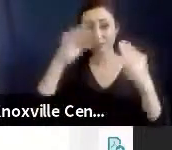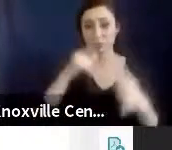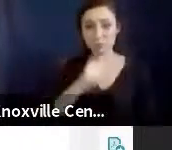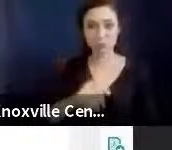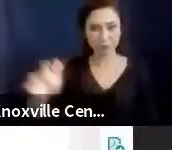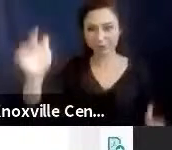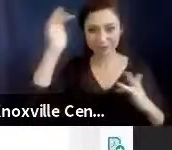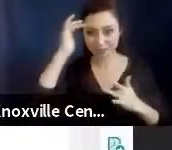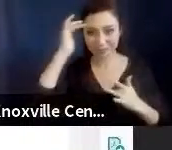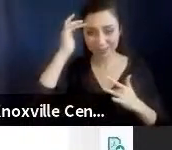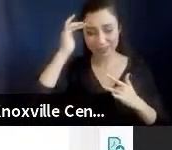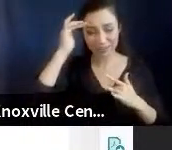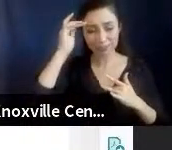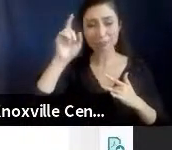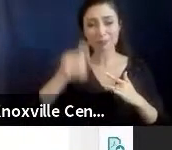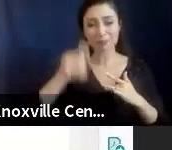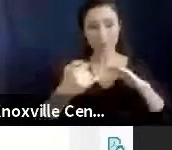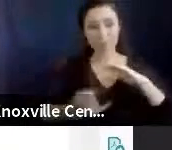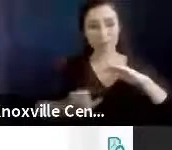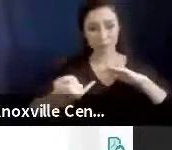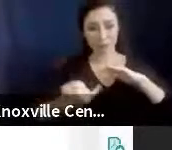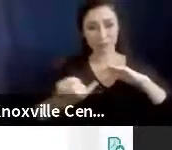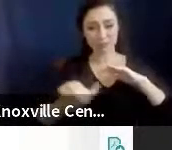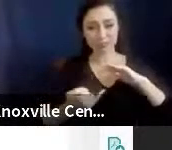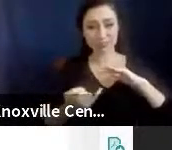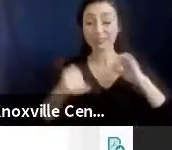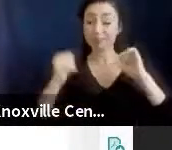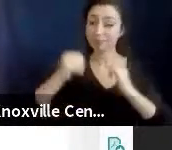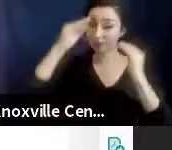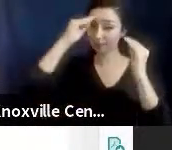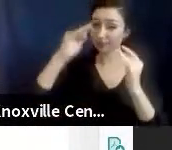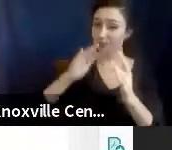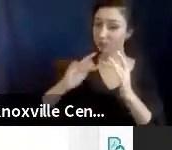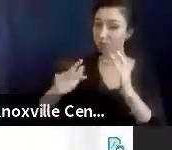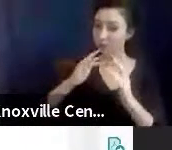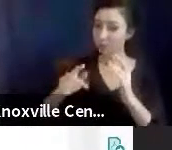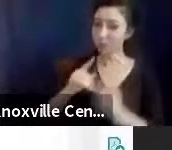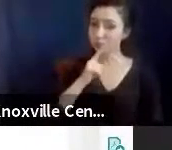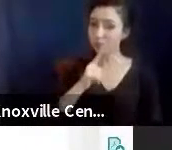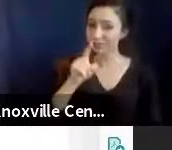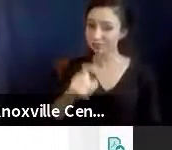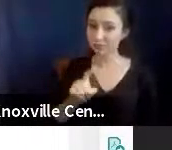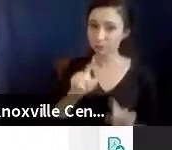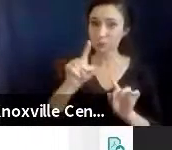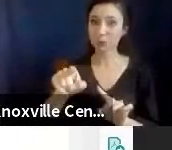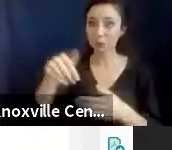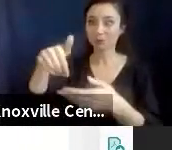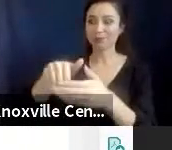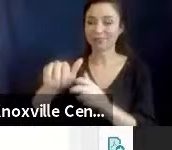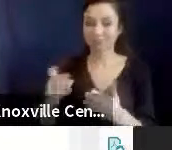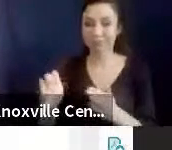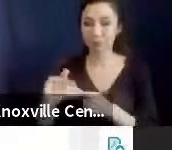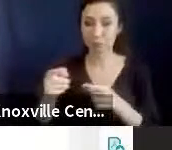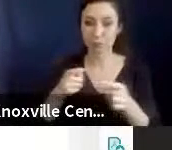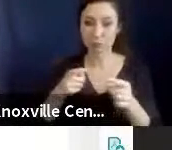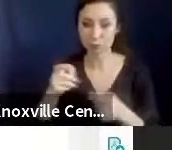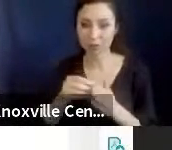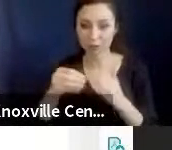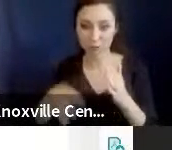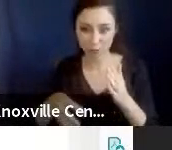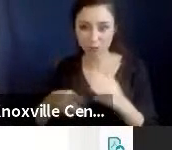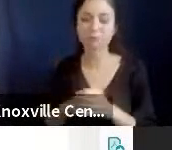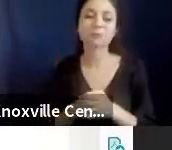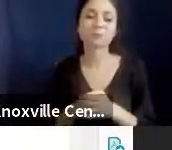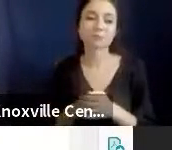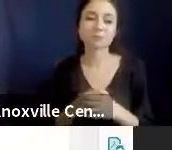sick but have to quarantine. And they can teach virtually, but we really need them to be in the classroom to manage the students. So